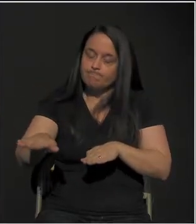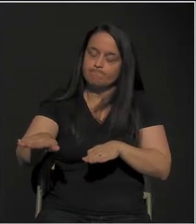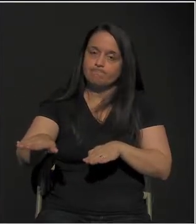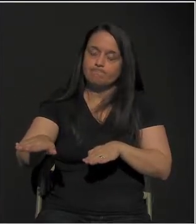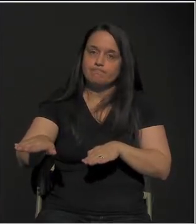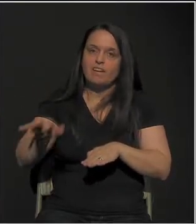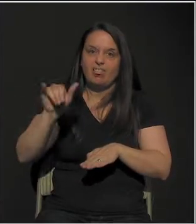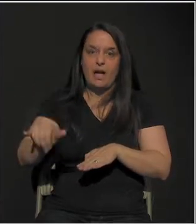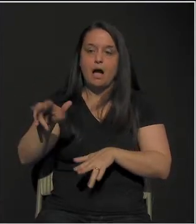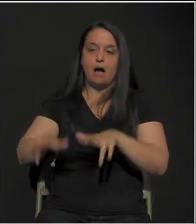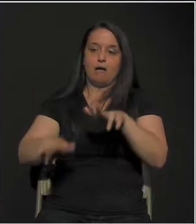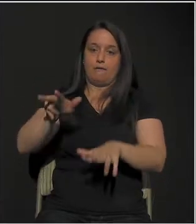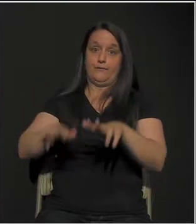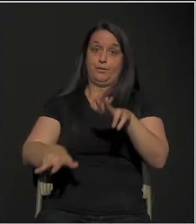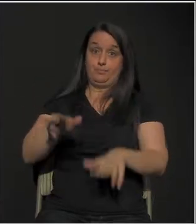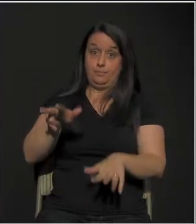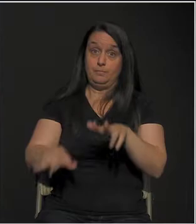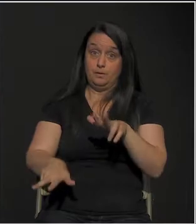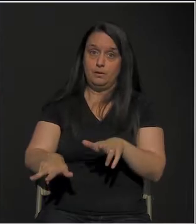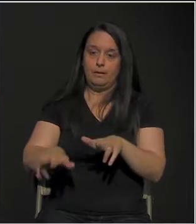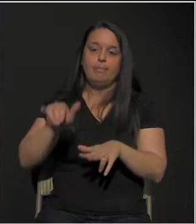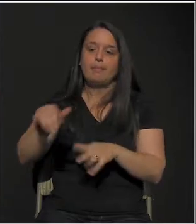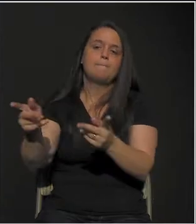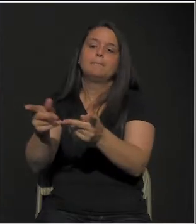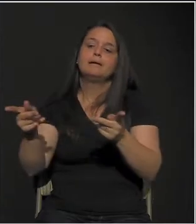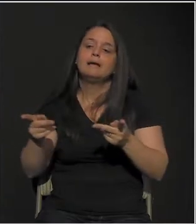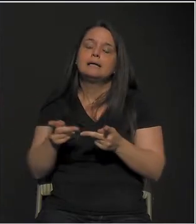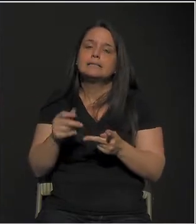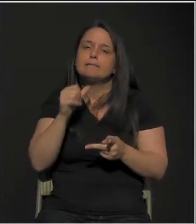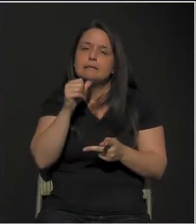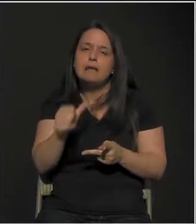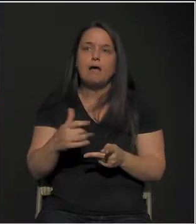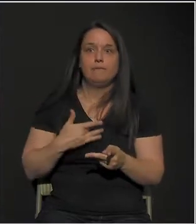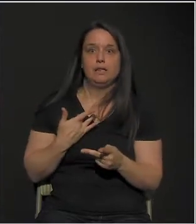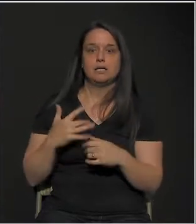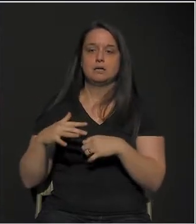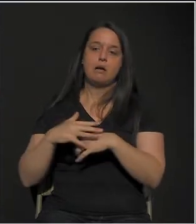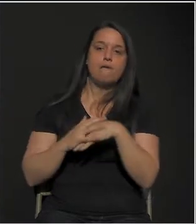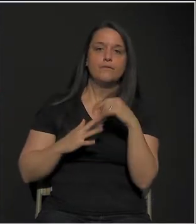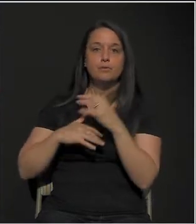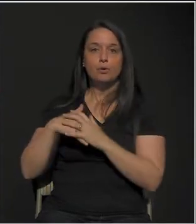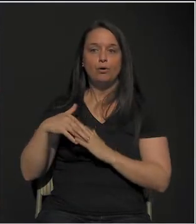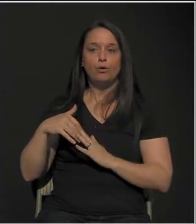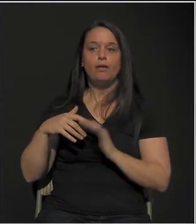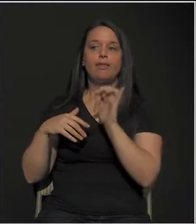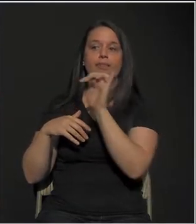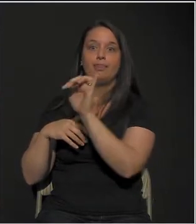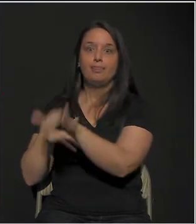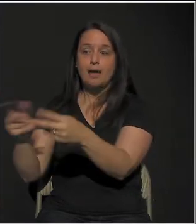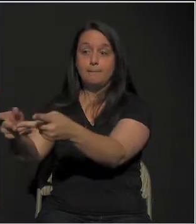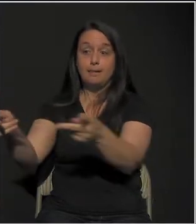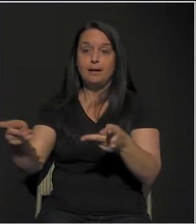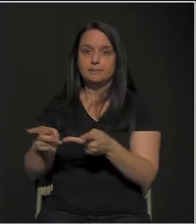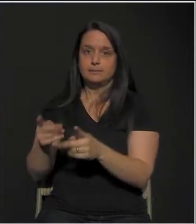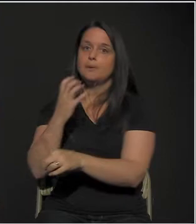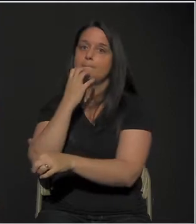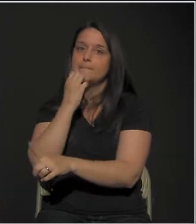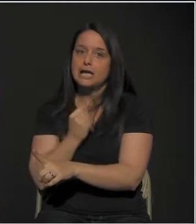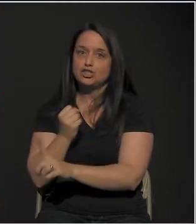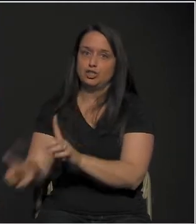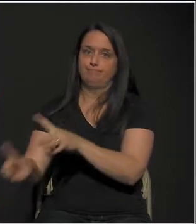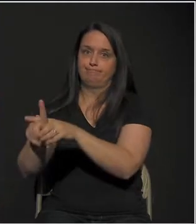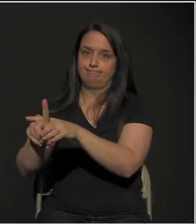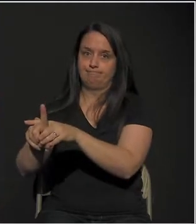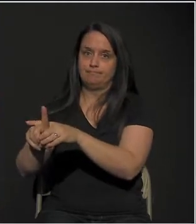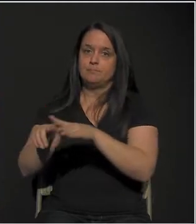That uncomfortability, that place of not being comfortable, That's where passion is.